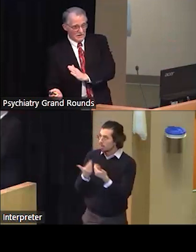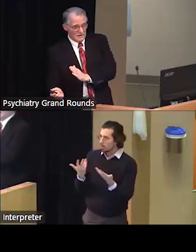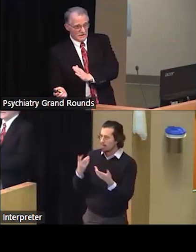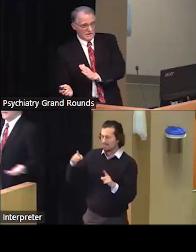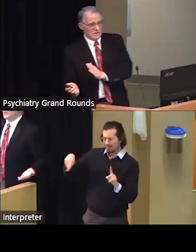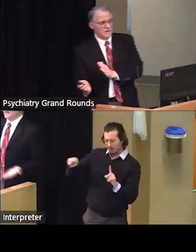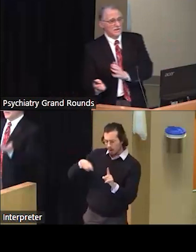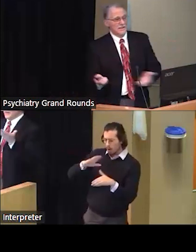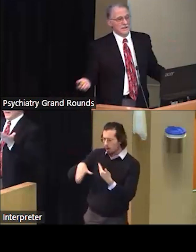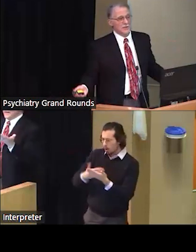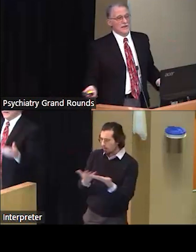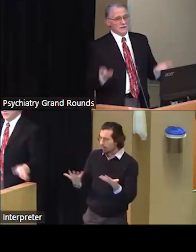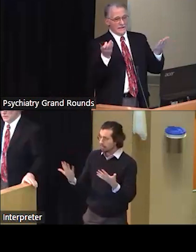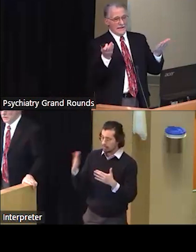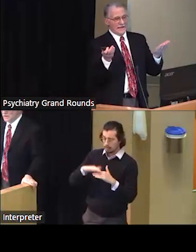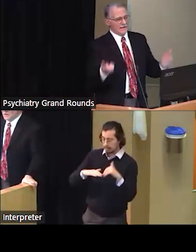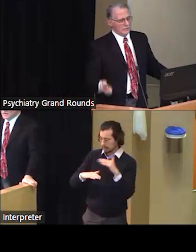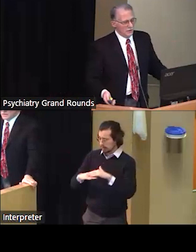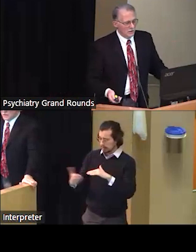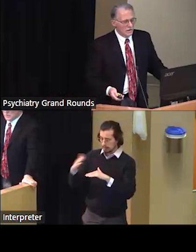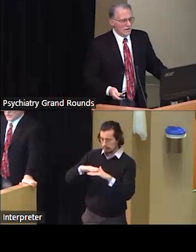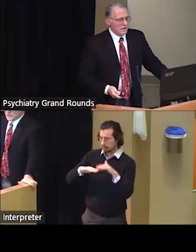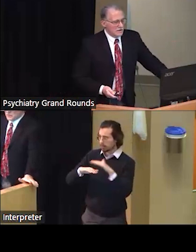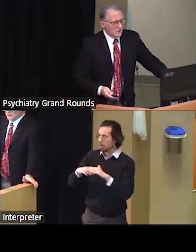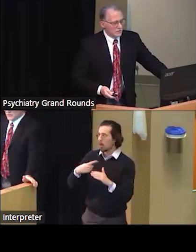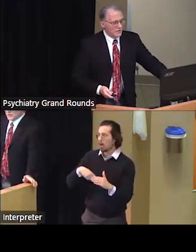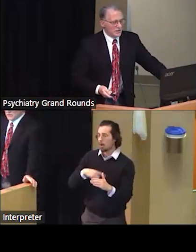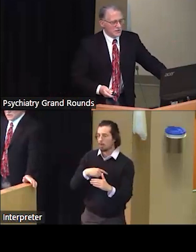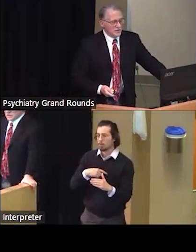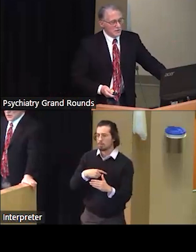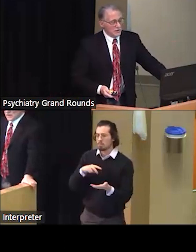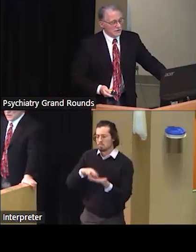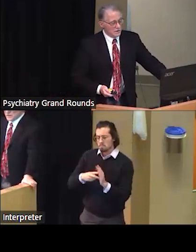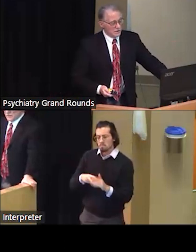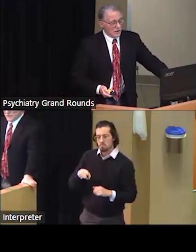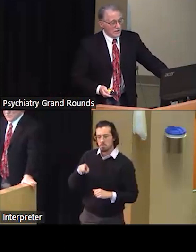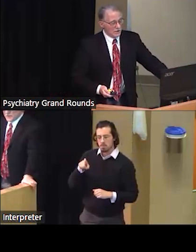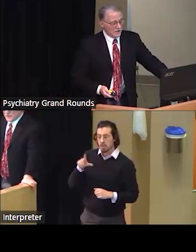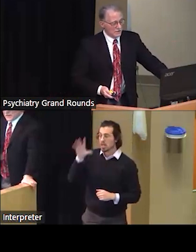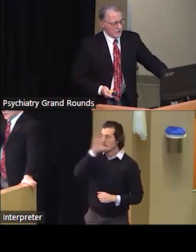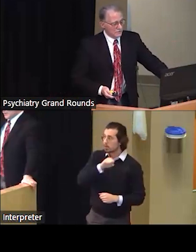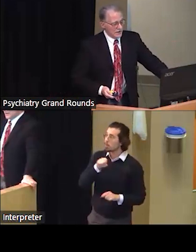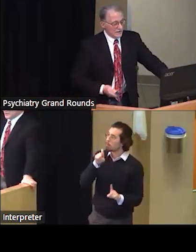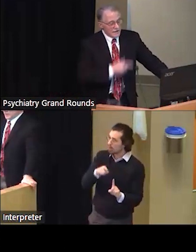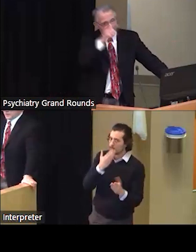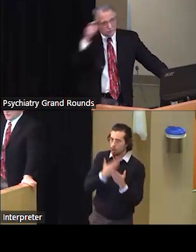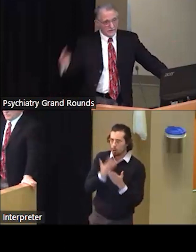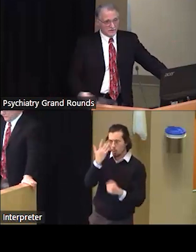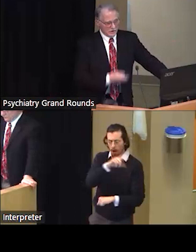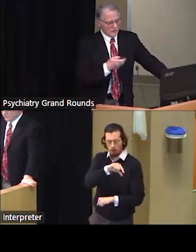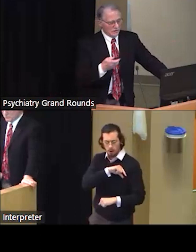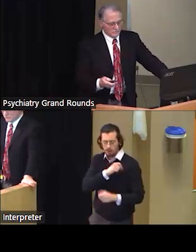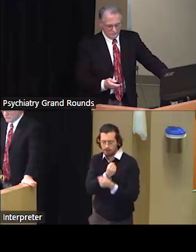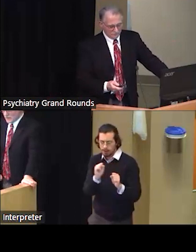tsunami of these things. And there we are again, adding up. So assumption must be good because it's quality or safety. The logic